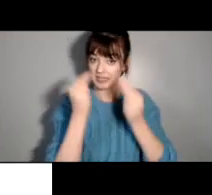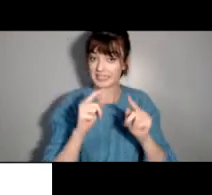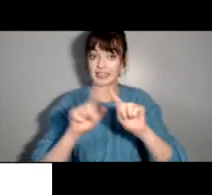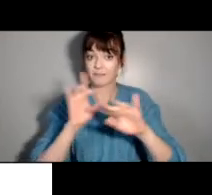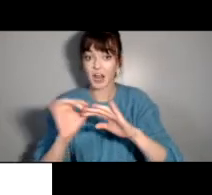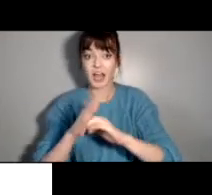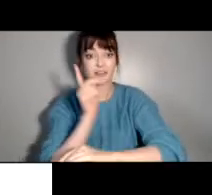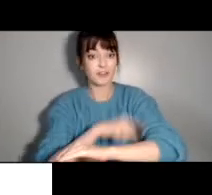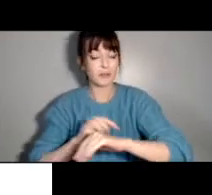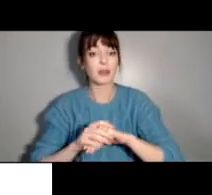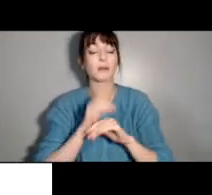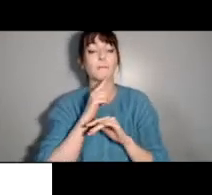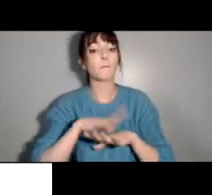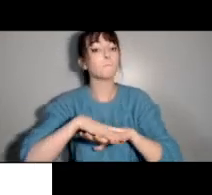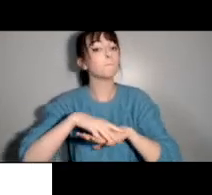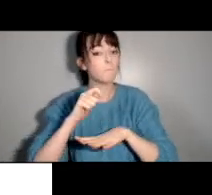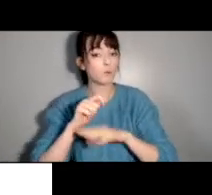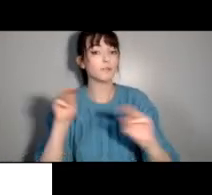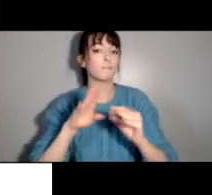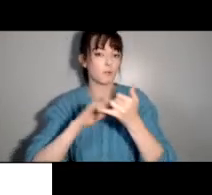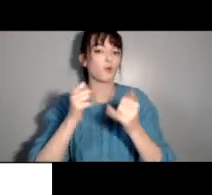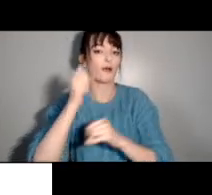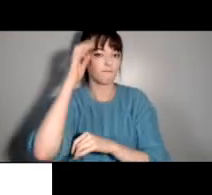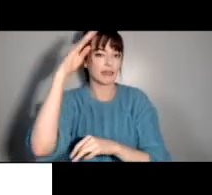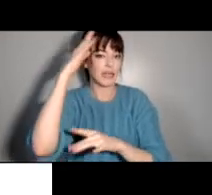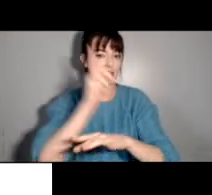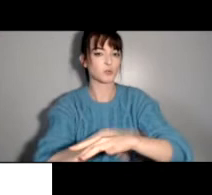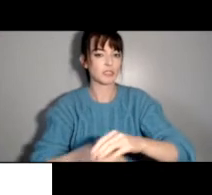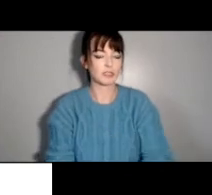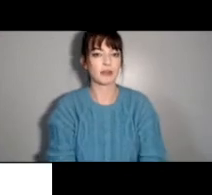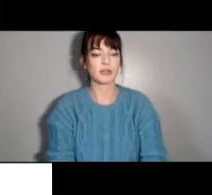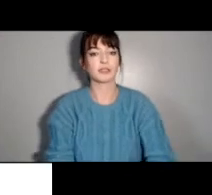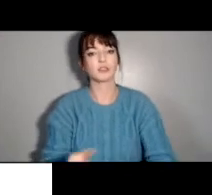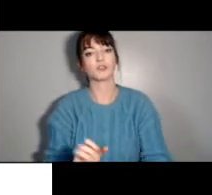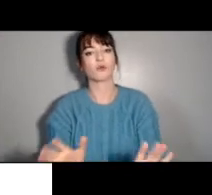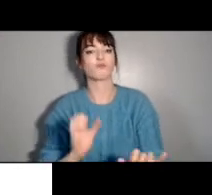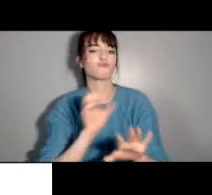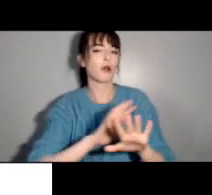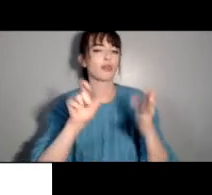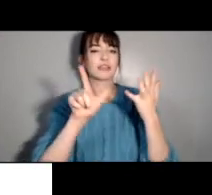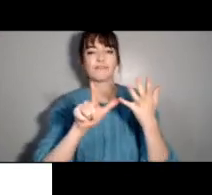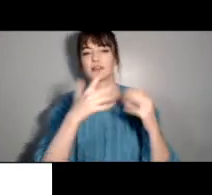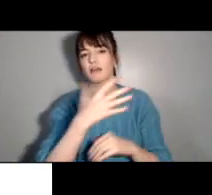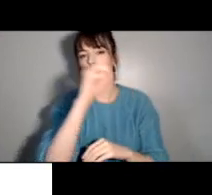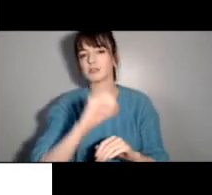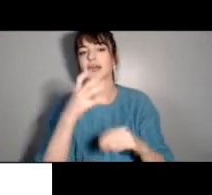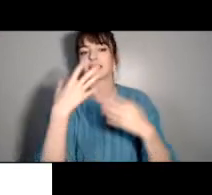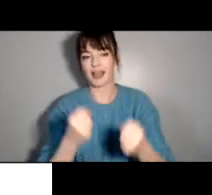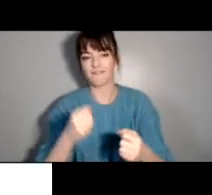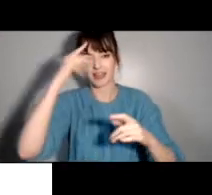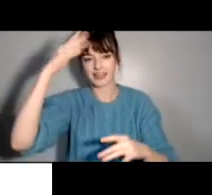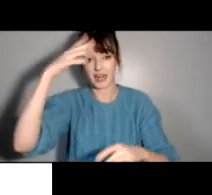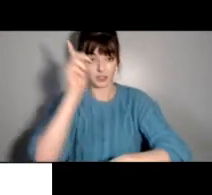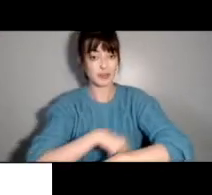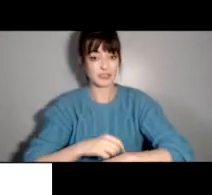they were primarily people who had an intellectual disability. So around about three quarters of them had an intellectual disability.